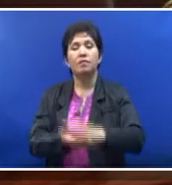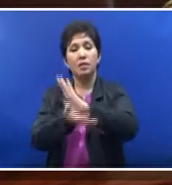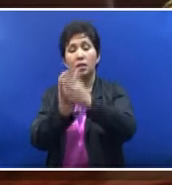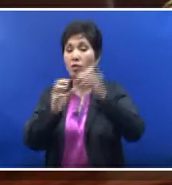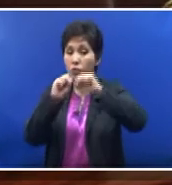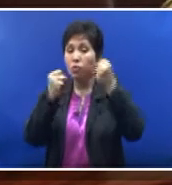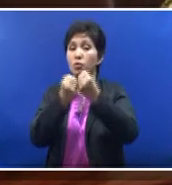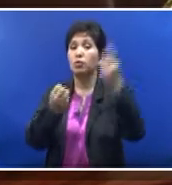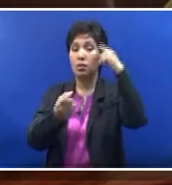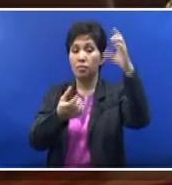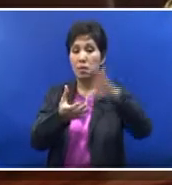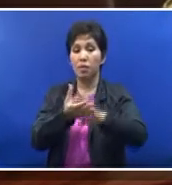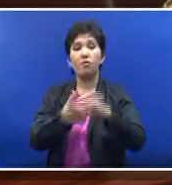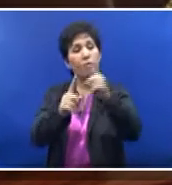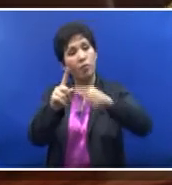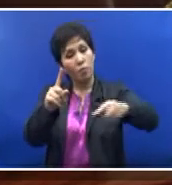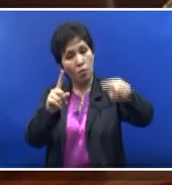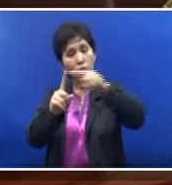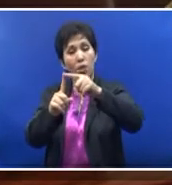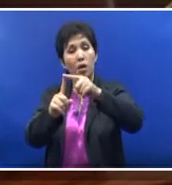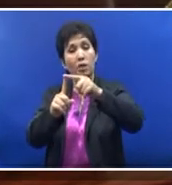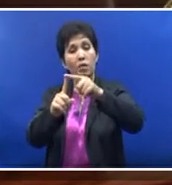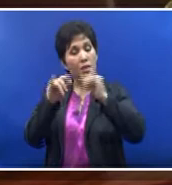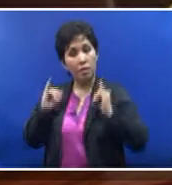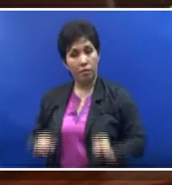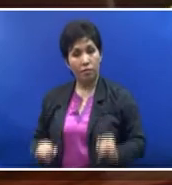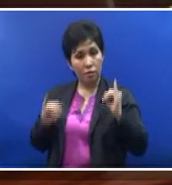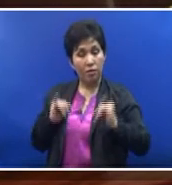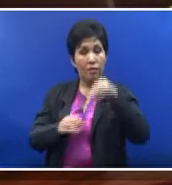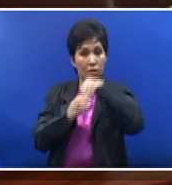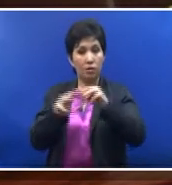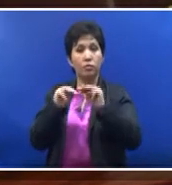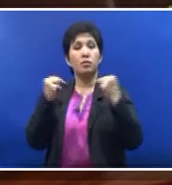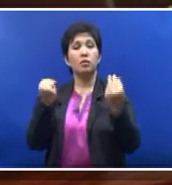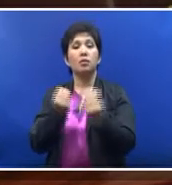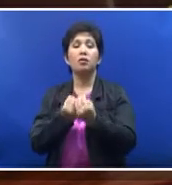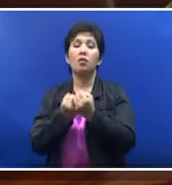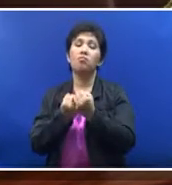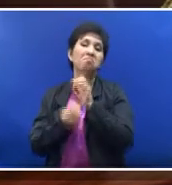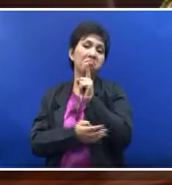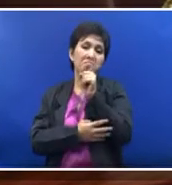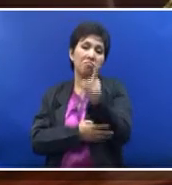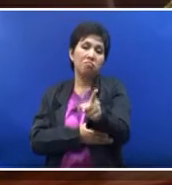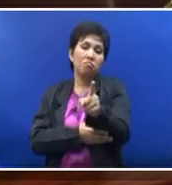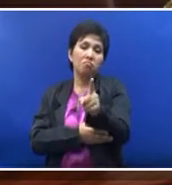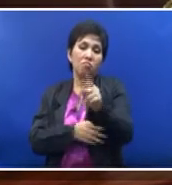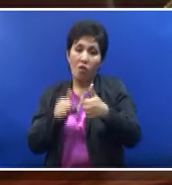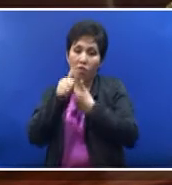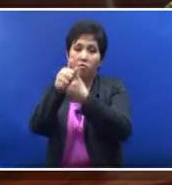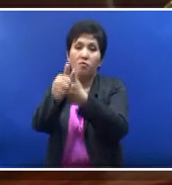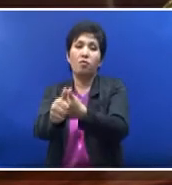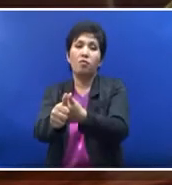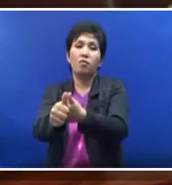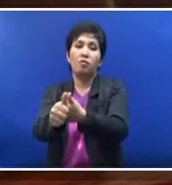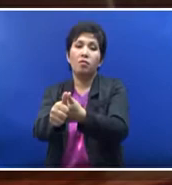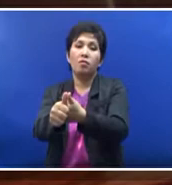social being meaning that when an individual live in a society, of course, we are going to follow the